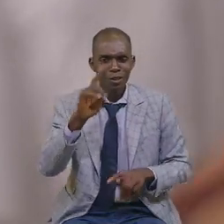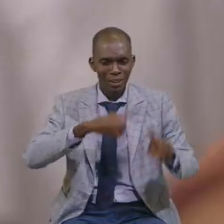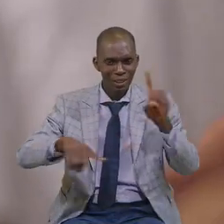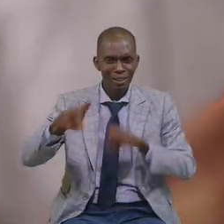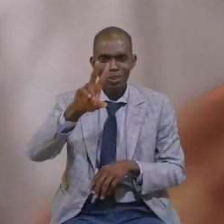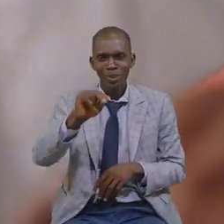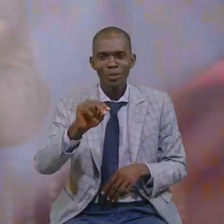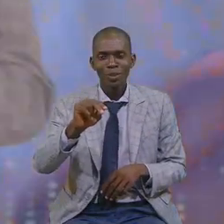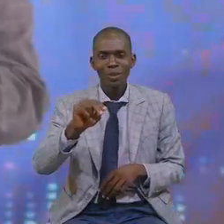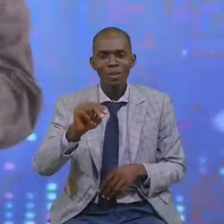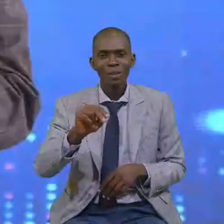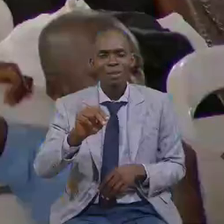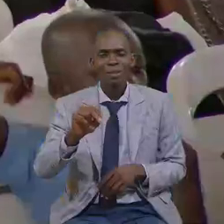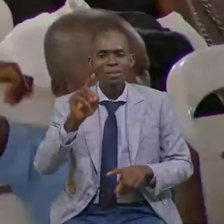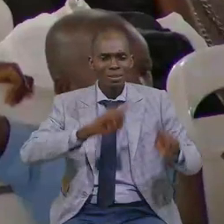You didn't say it well.